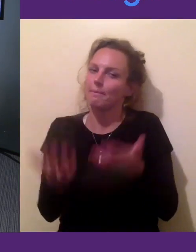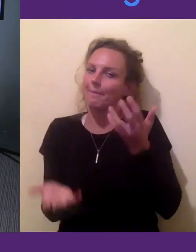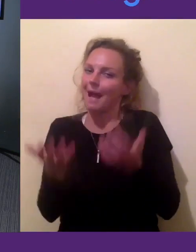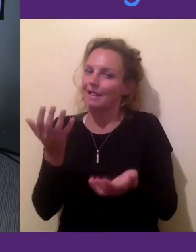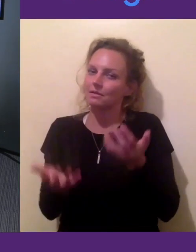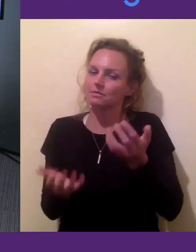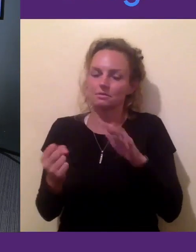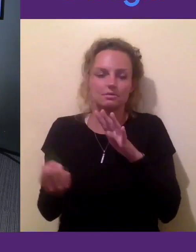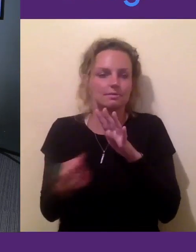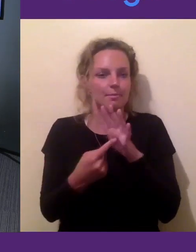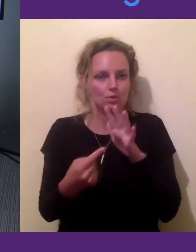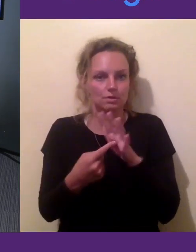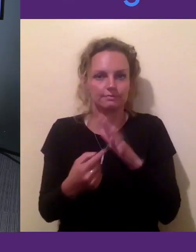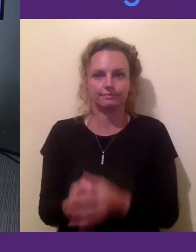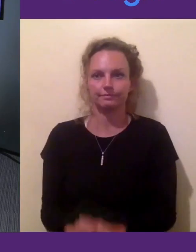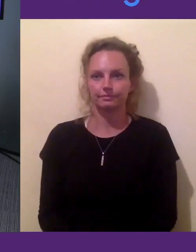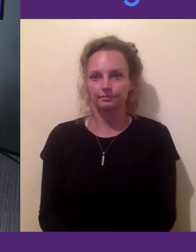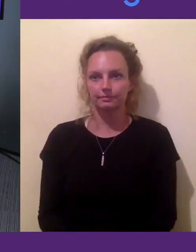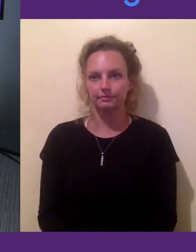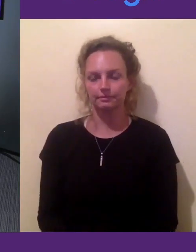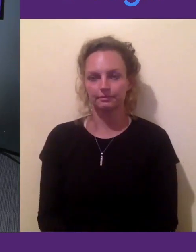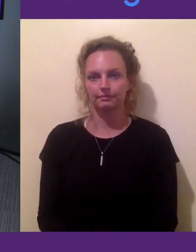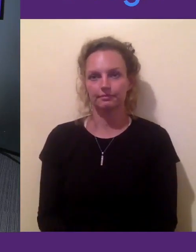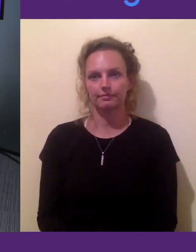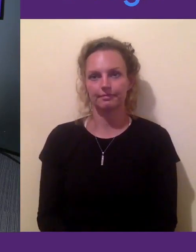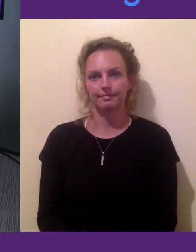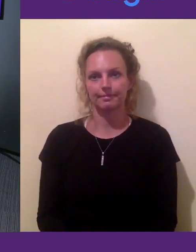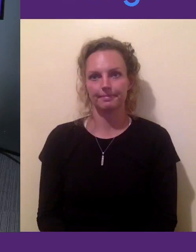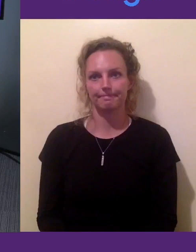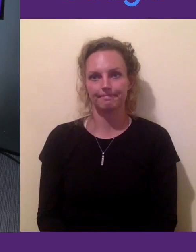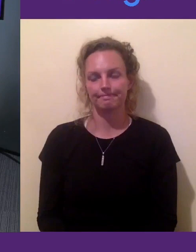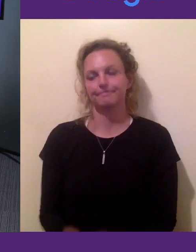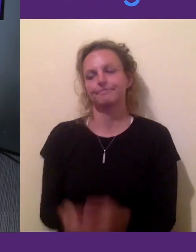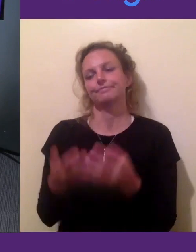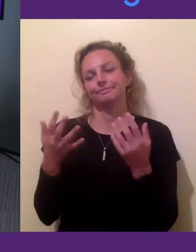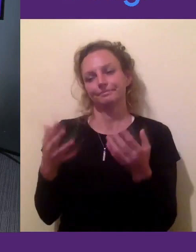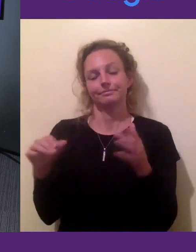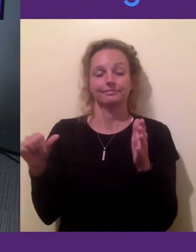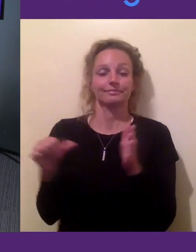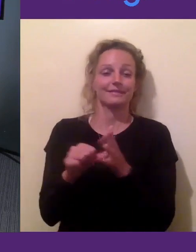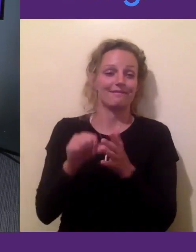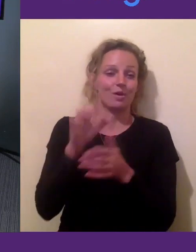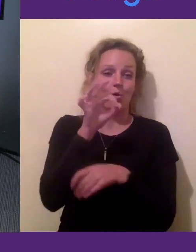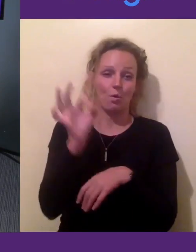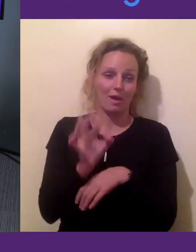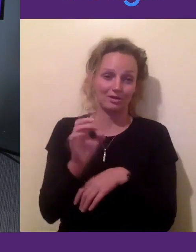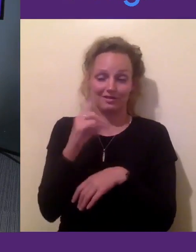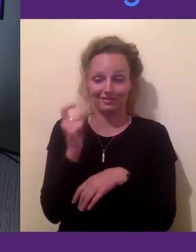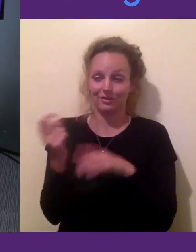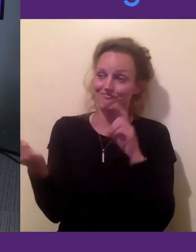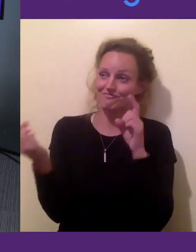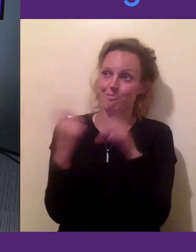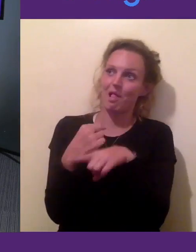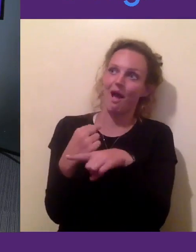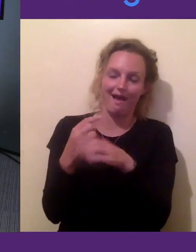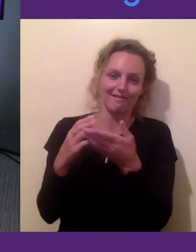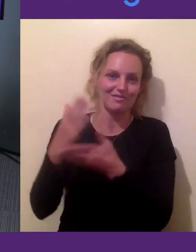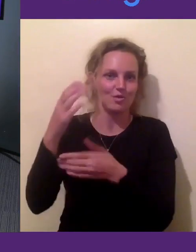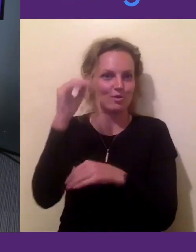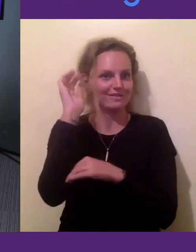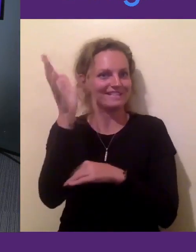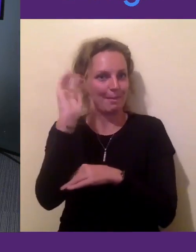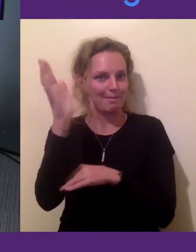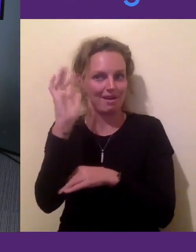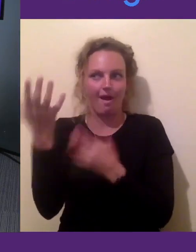Yeah. And I think it is a tricky question, and you could probably run a seminar on that or a research centre on that, but that's why I threw it